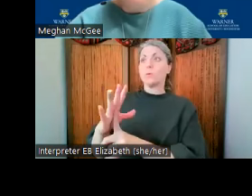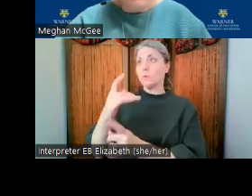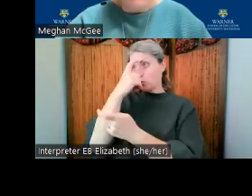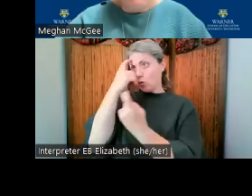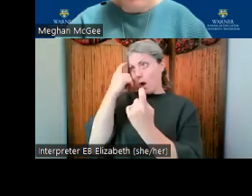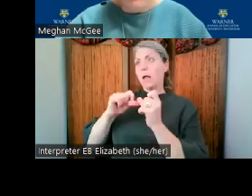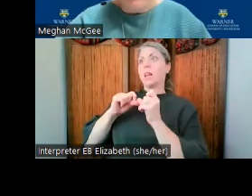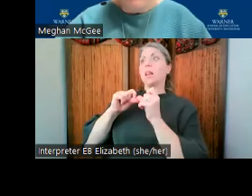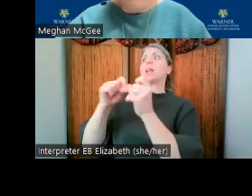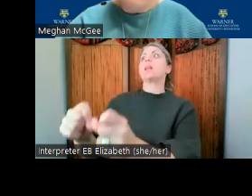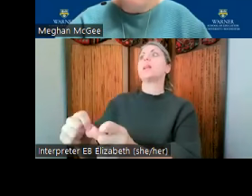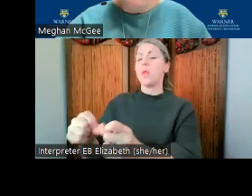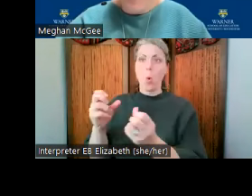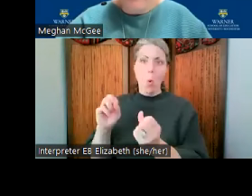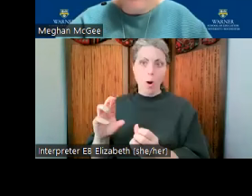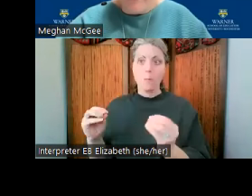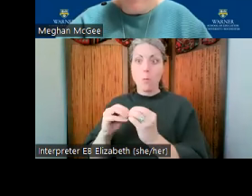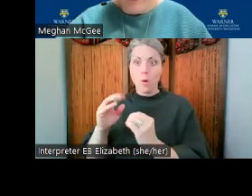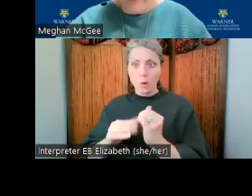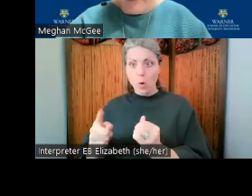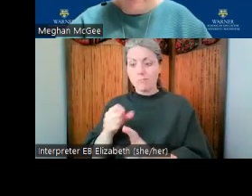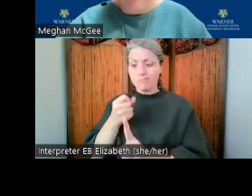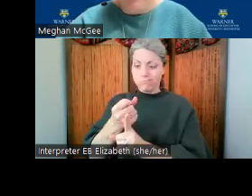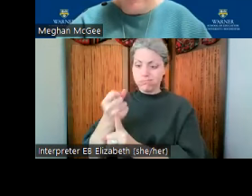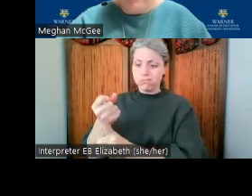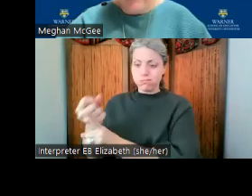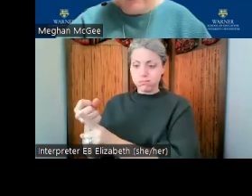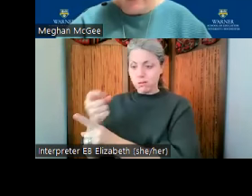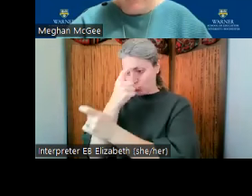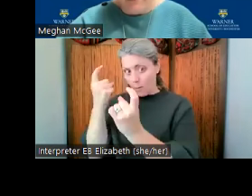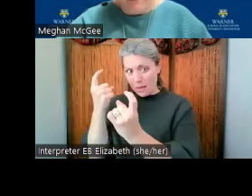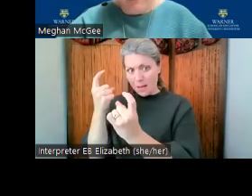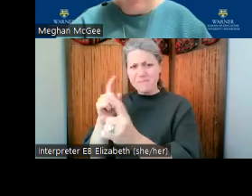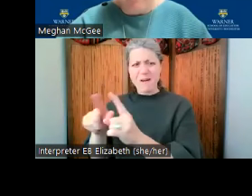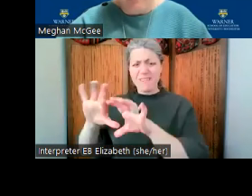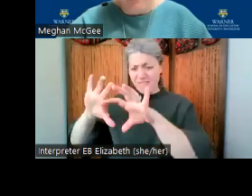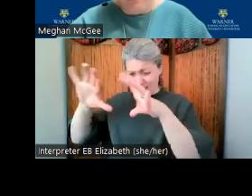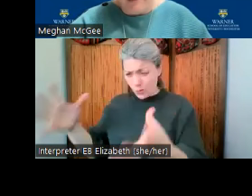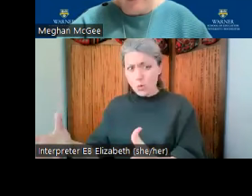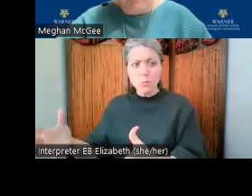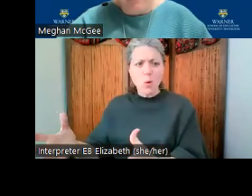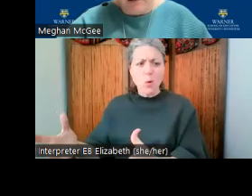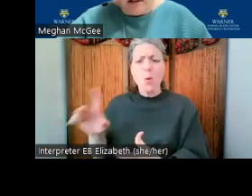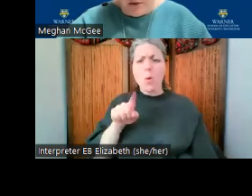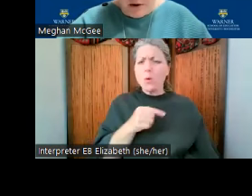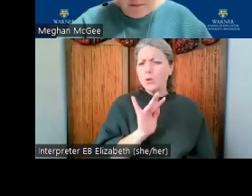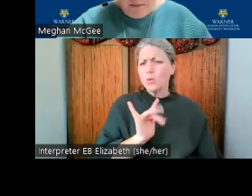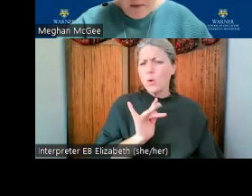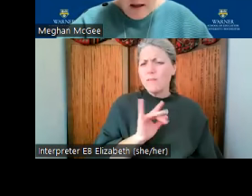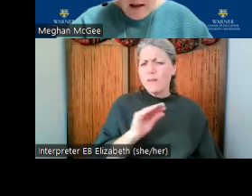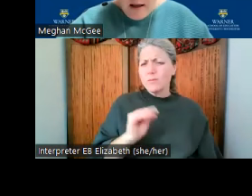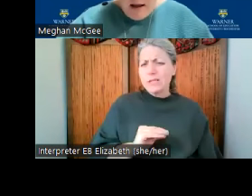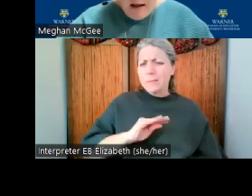of those 80%, only 25% met the existing criteria for post-traumatic stress